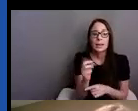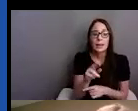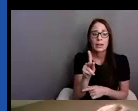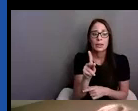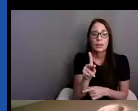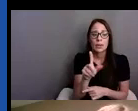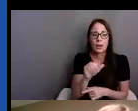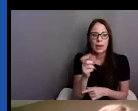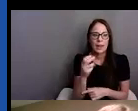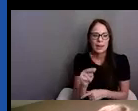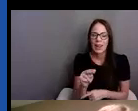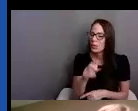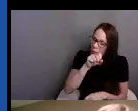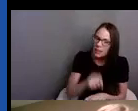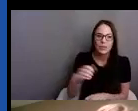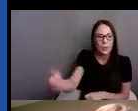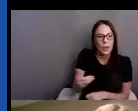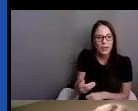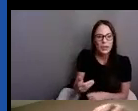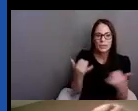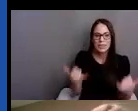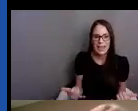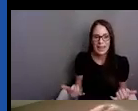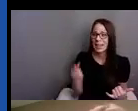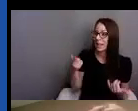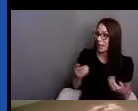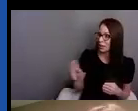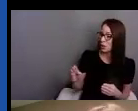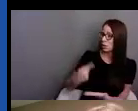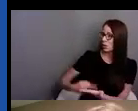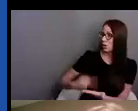would love to welcome you to our group today and have you talk about vaccine and pregnancy.